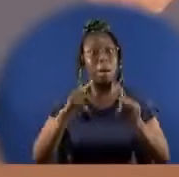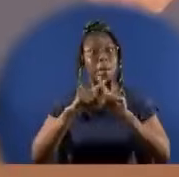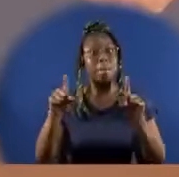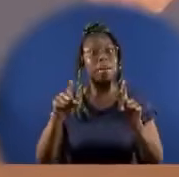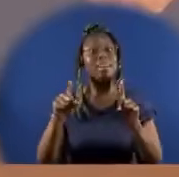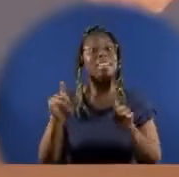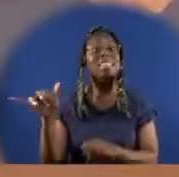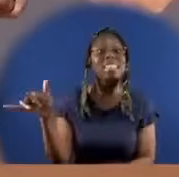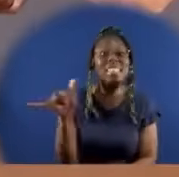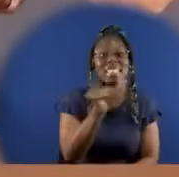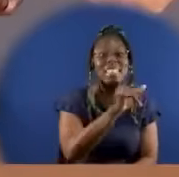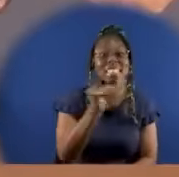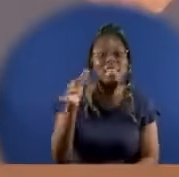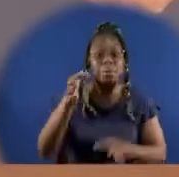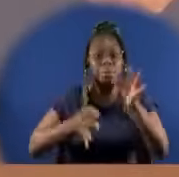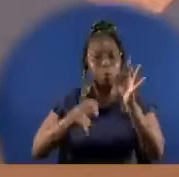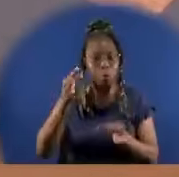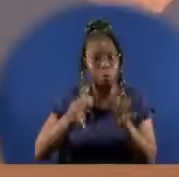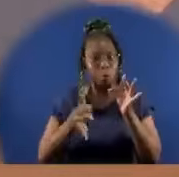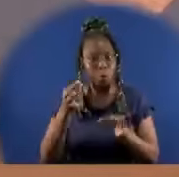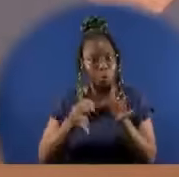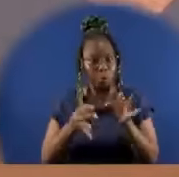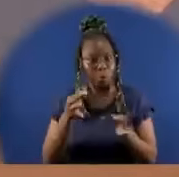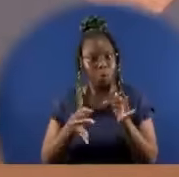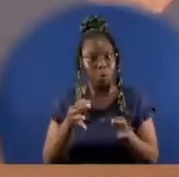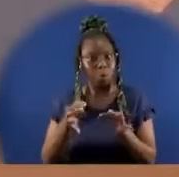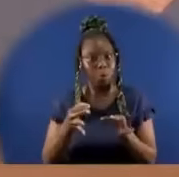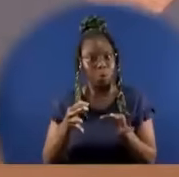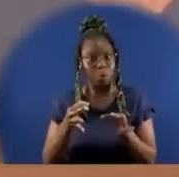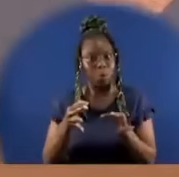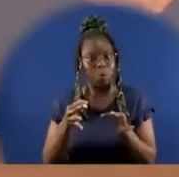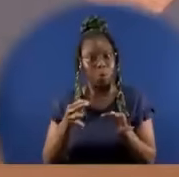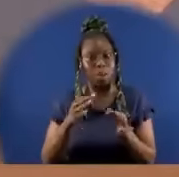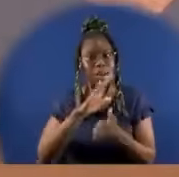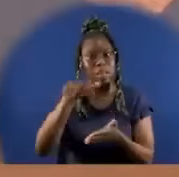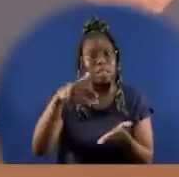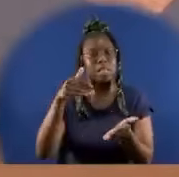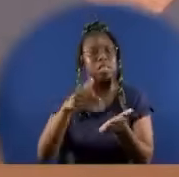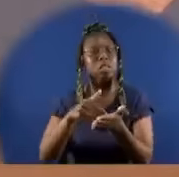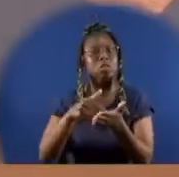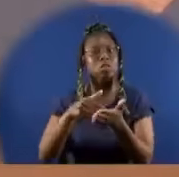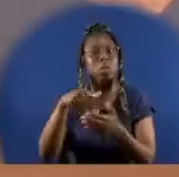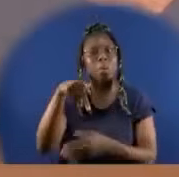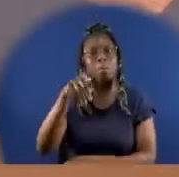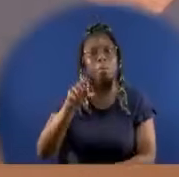exact same courthouse as the Central Park Five.